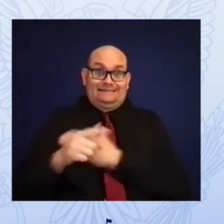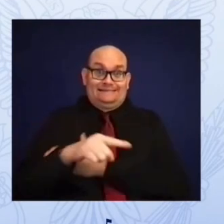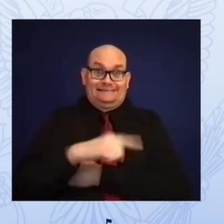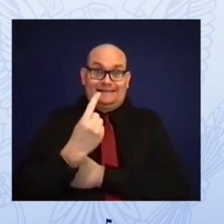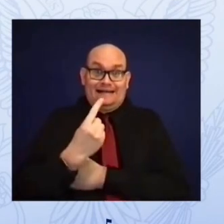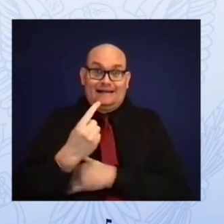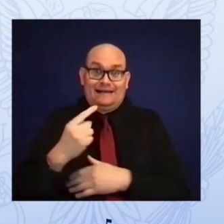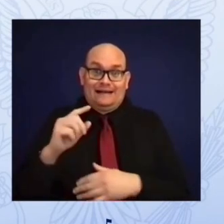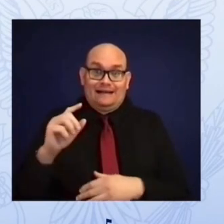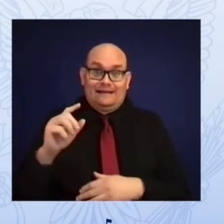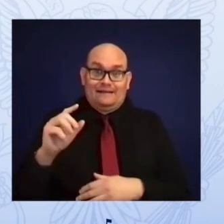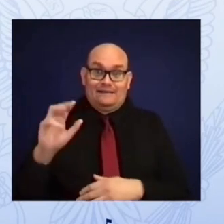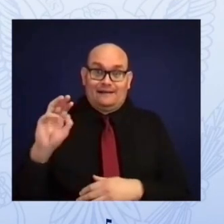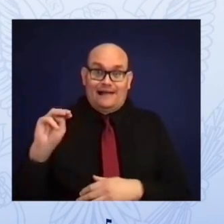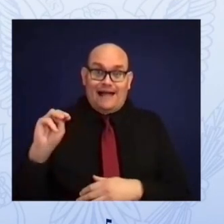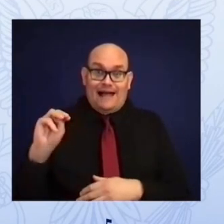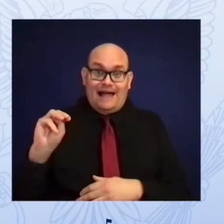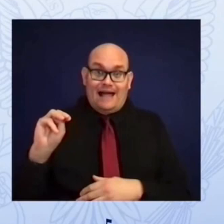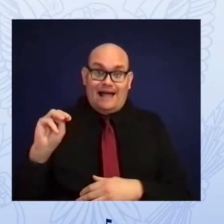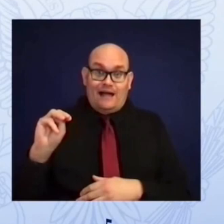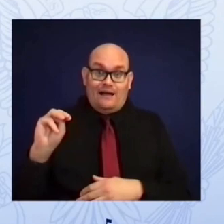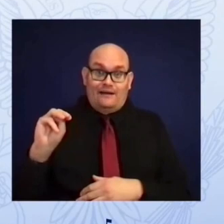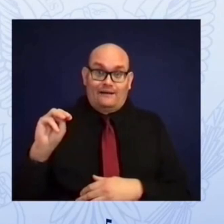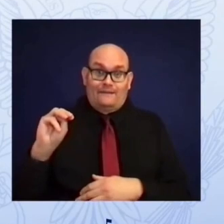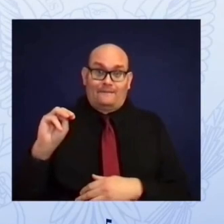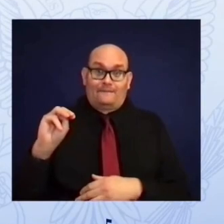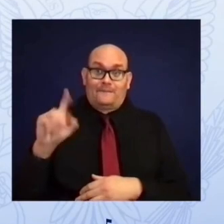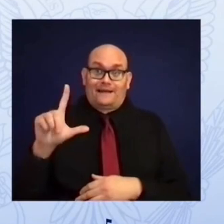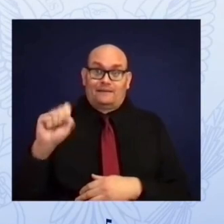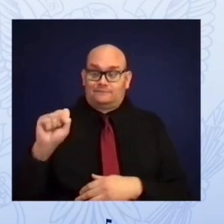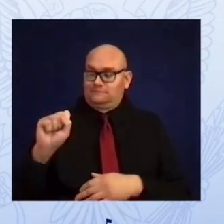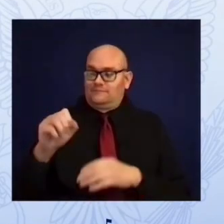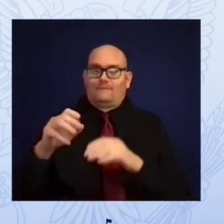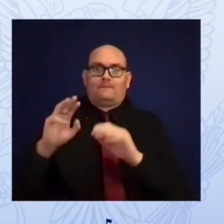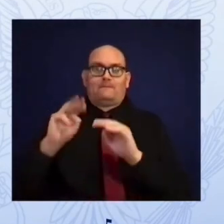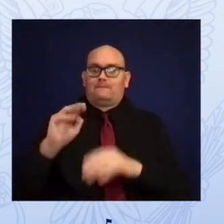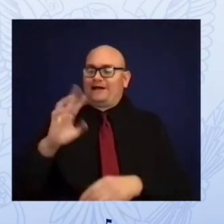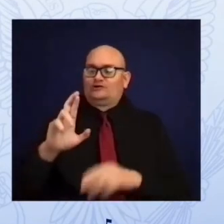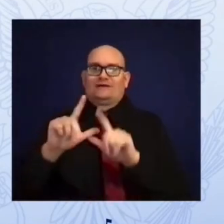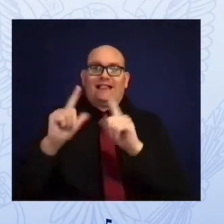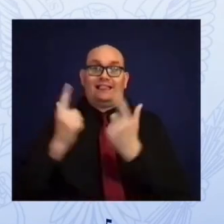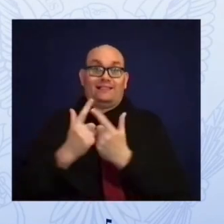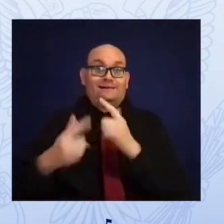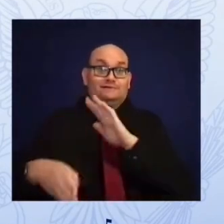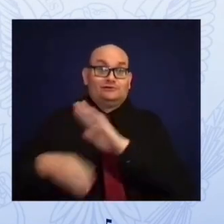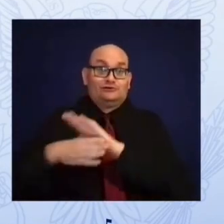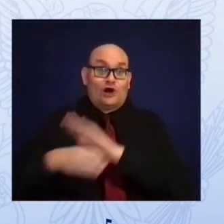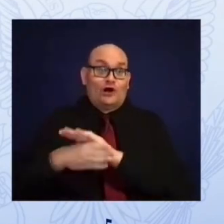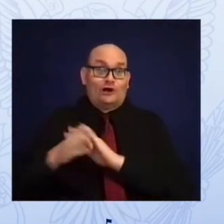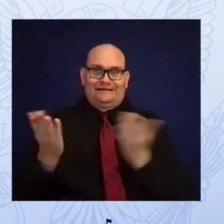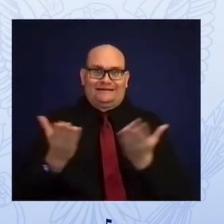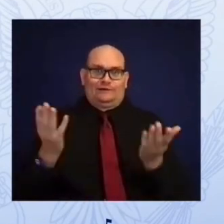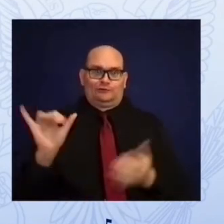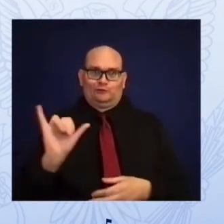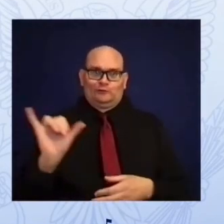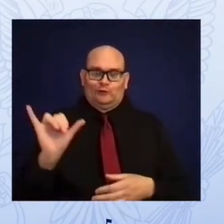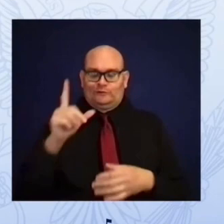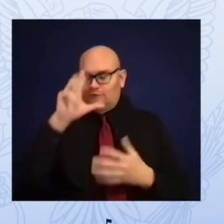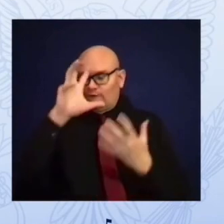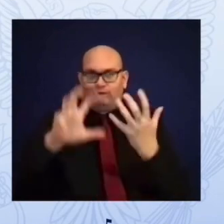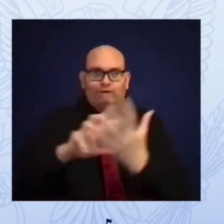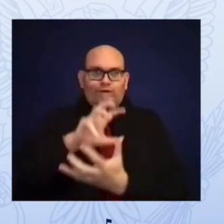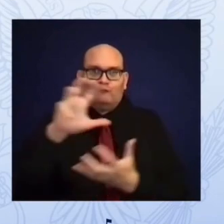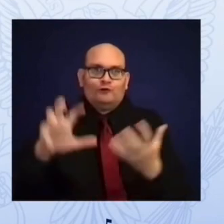League Soccer, is here today. And there's been some confusion, so I have a note from the Social Secretary. Ted